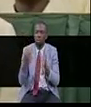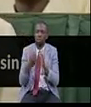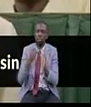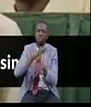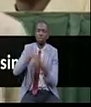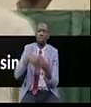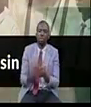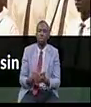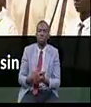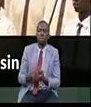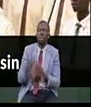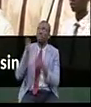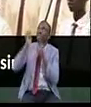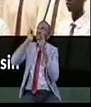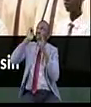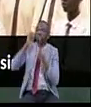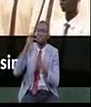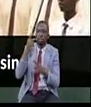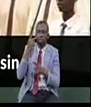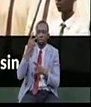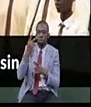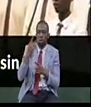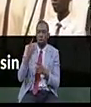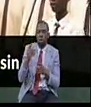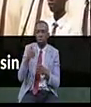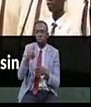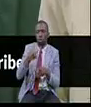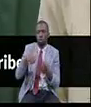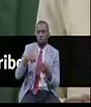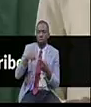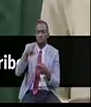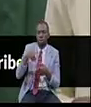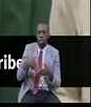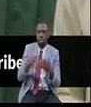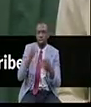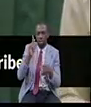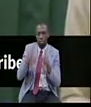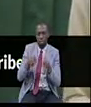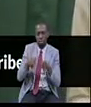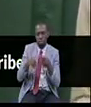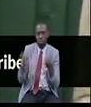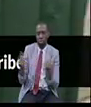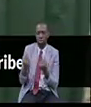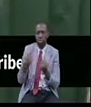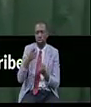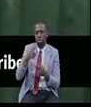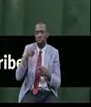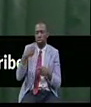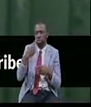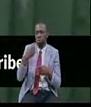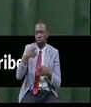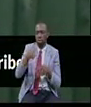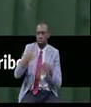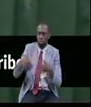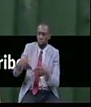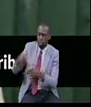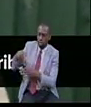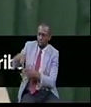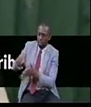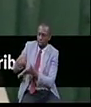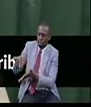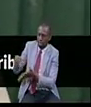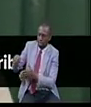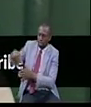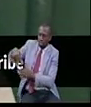all. You saw when you led men to sin, you saw when you gave that bribe, you saw when you